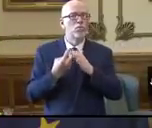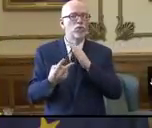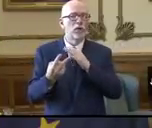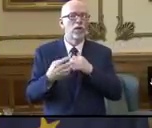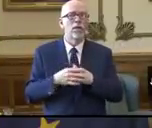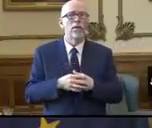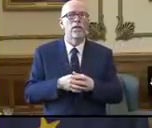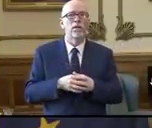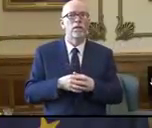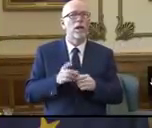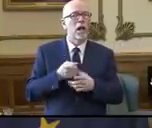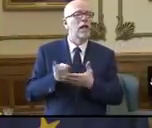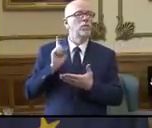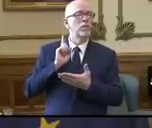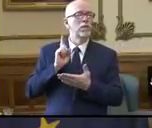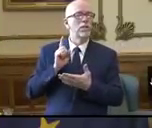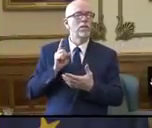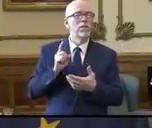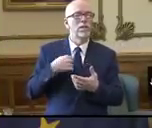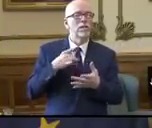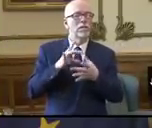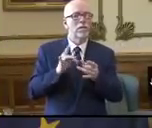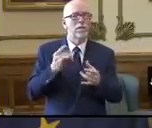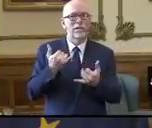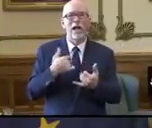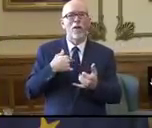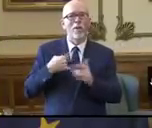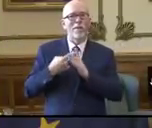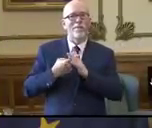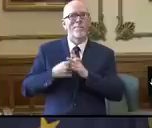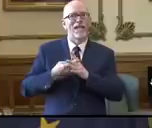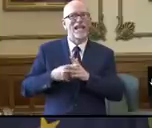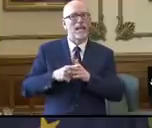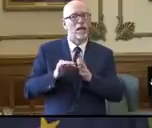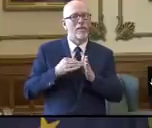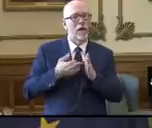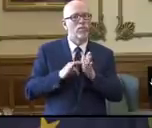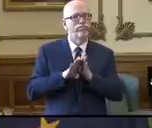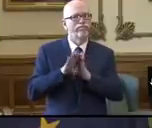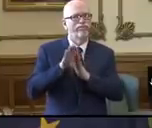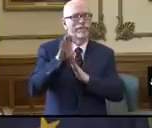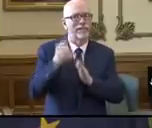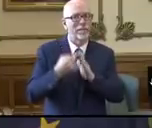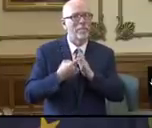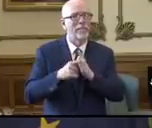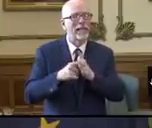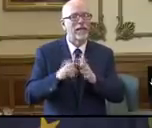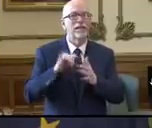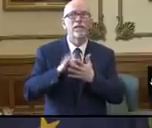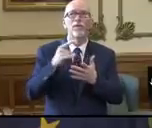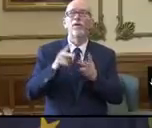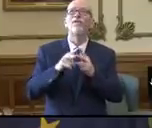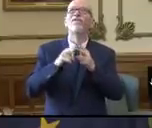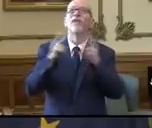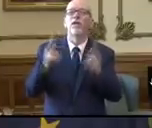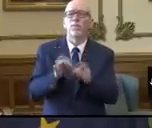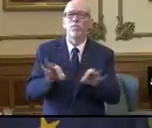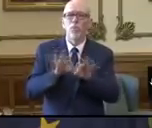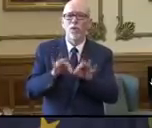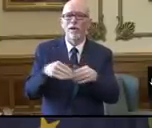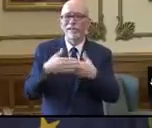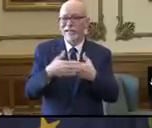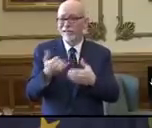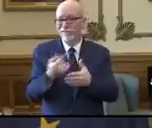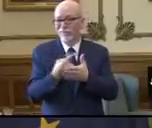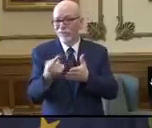I said last week, that we're at the beginning, the very beginning of our surge. And so it's incredibly important over this next